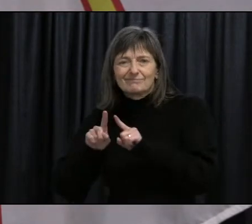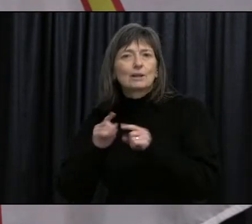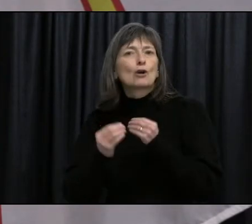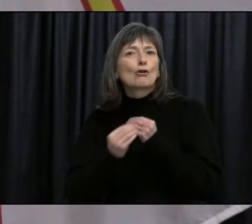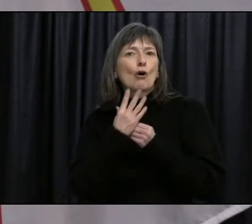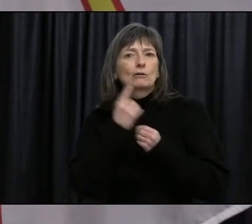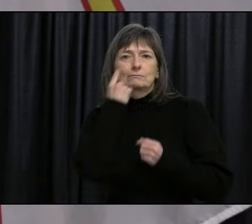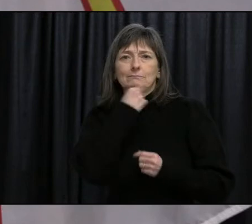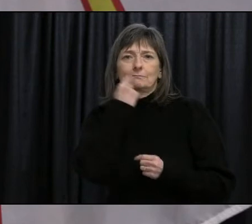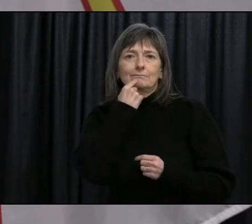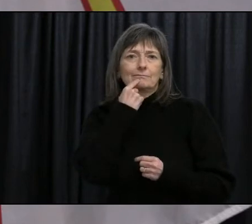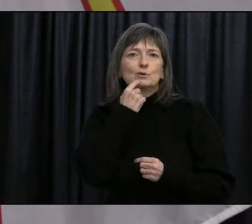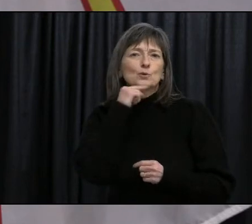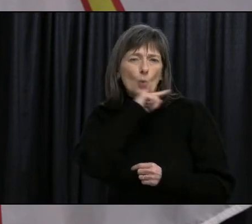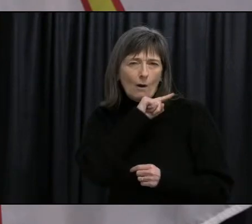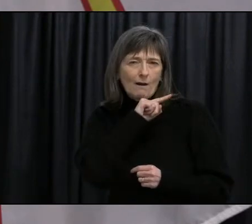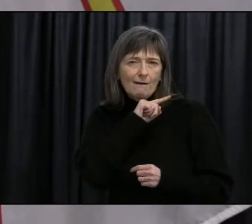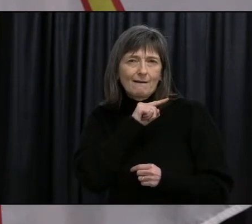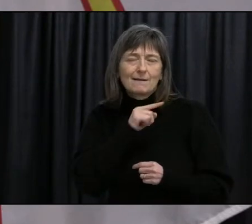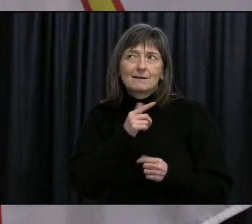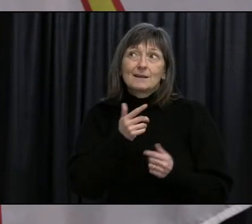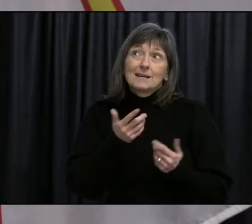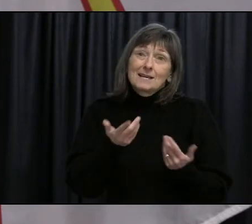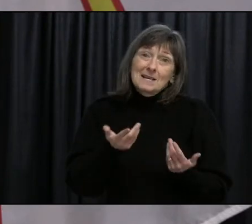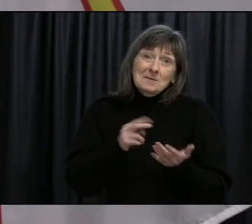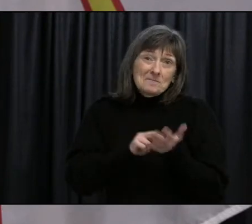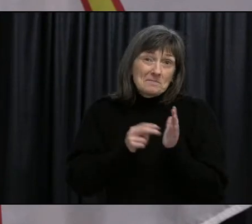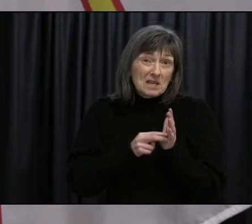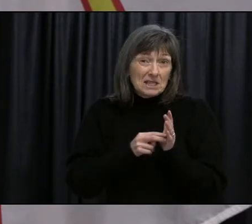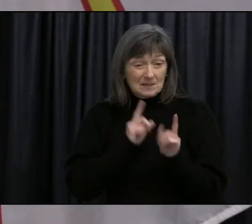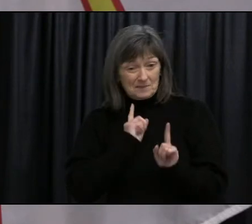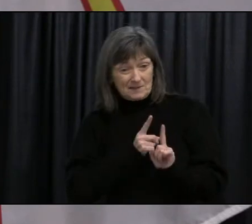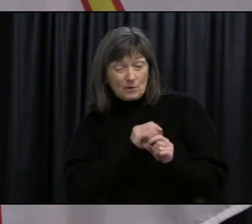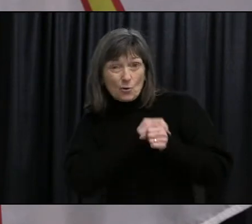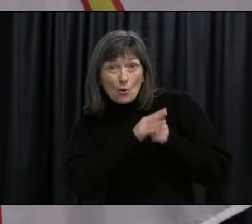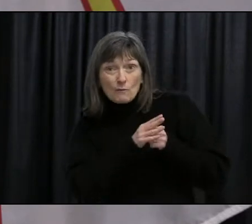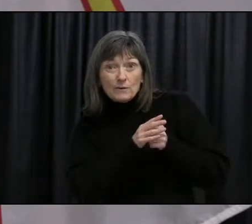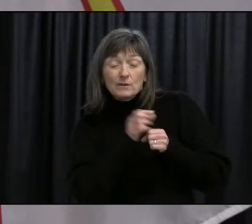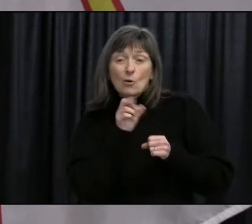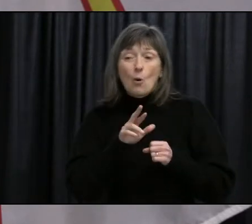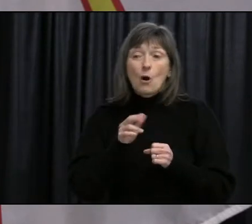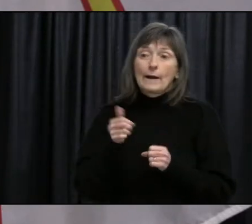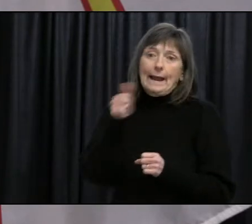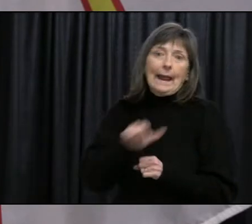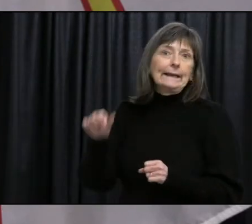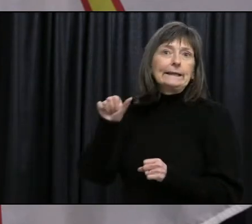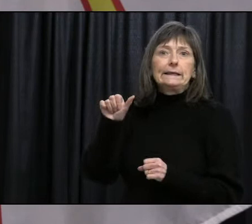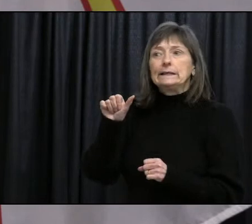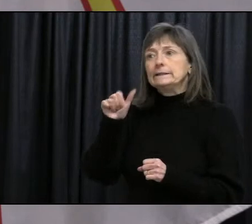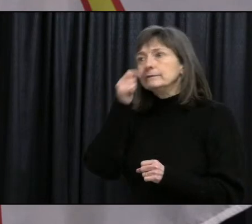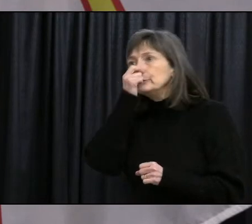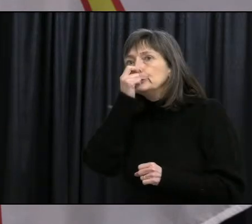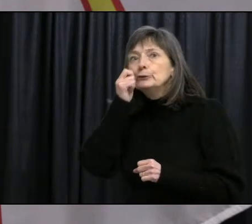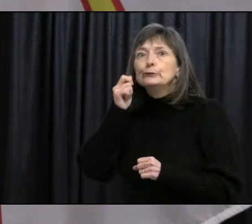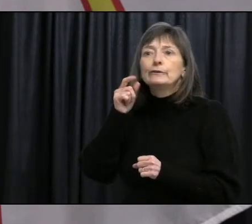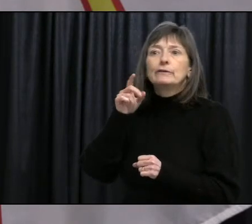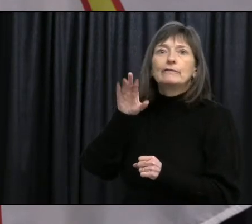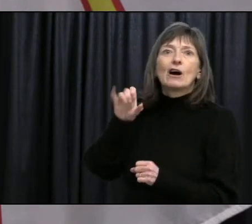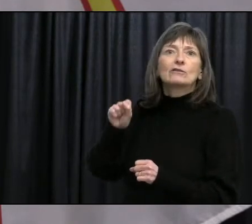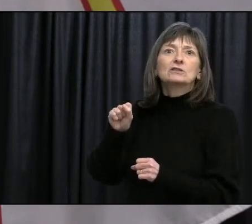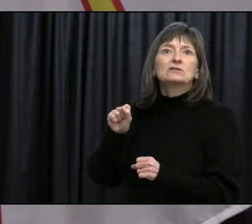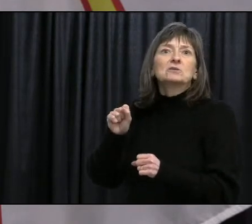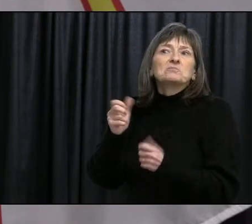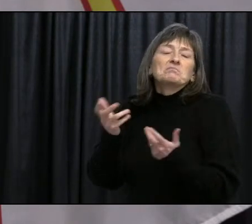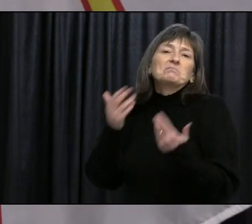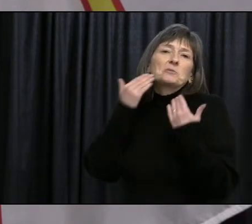So it's hard to know, is it just another, symptom of a viral infection versus is it absolutely related to COVID? And I guess